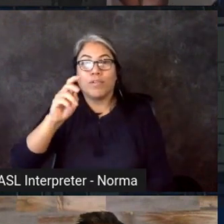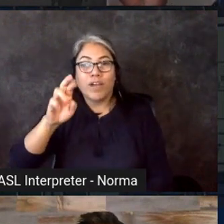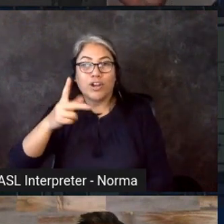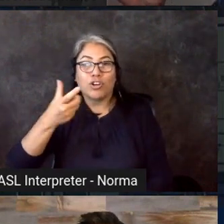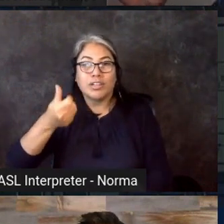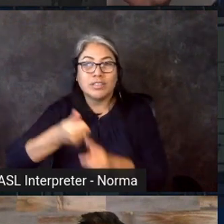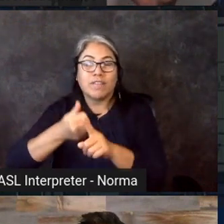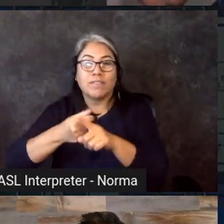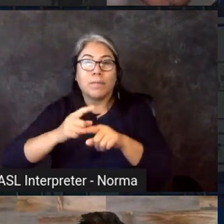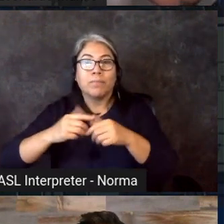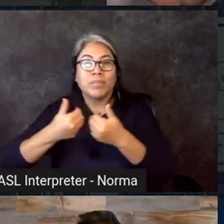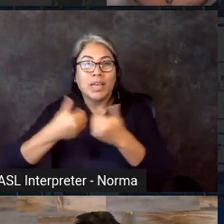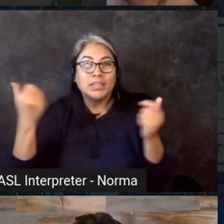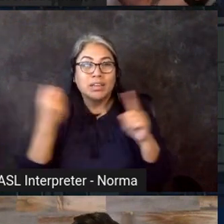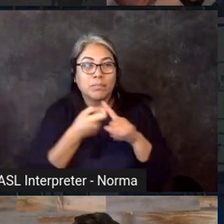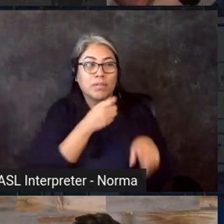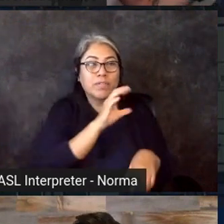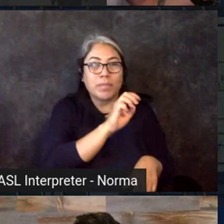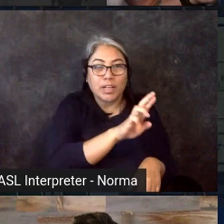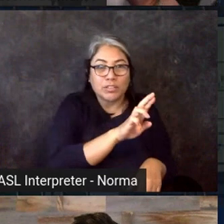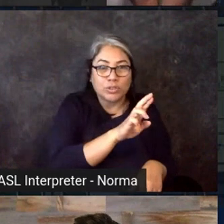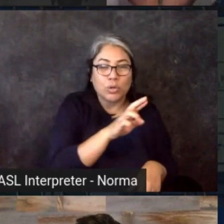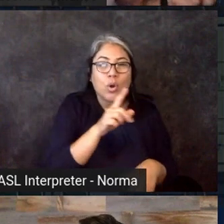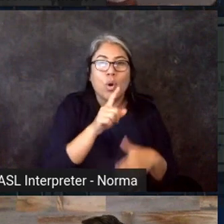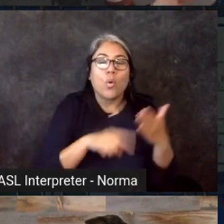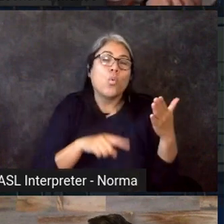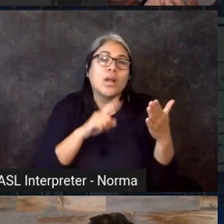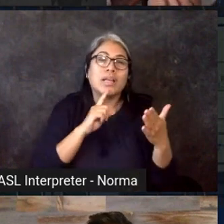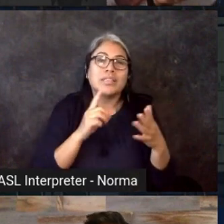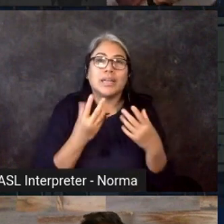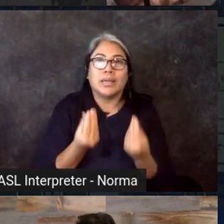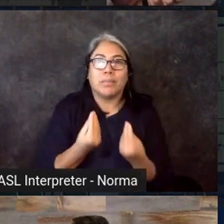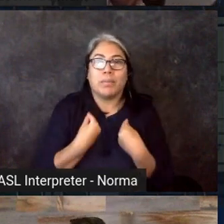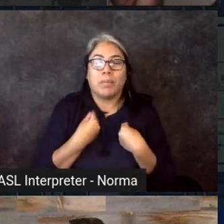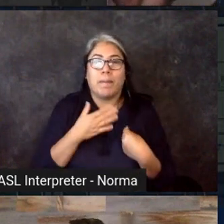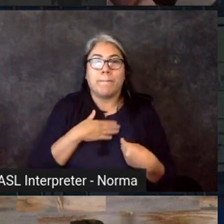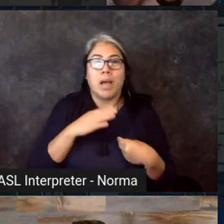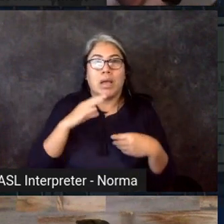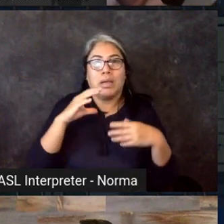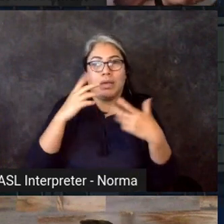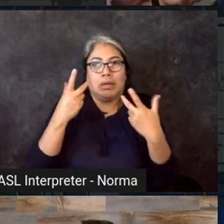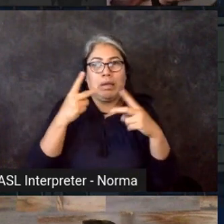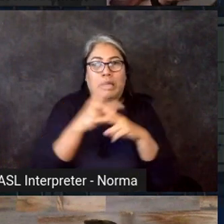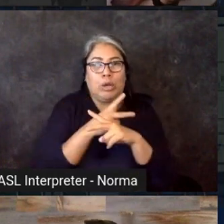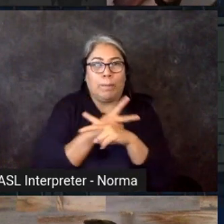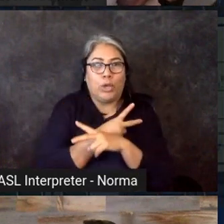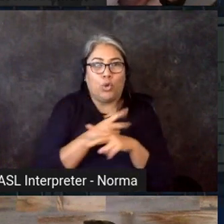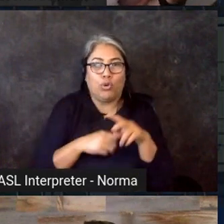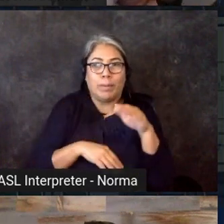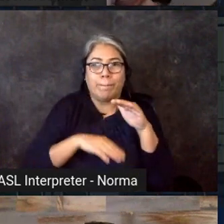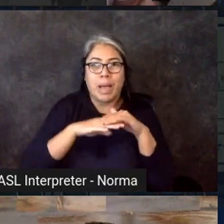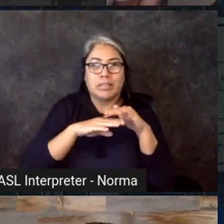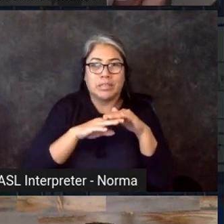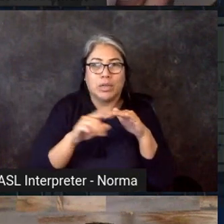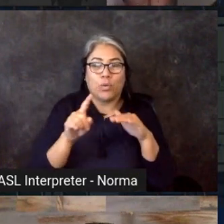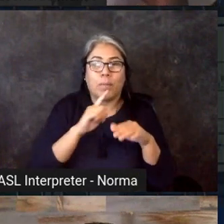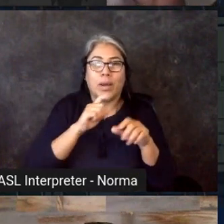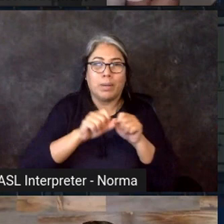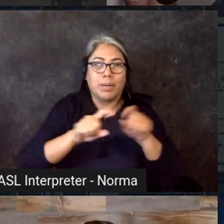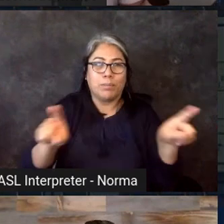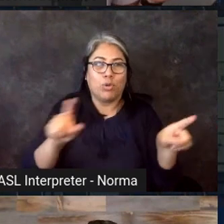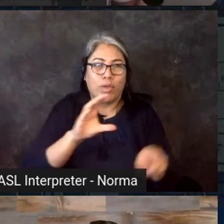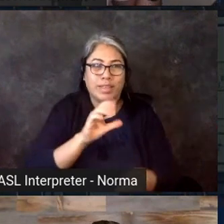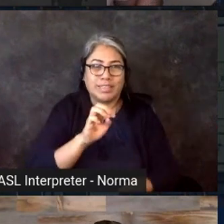right? Is what is going to be giving me my compute capacity? Where am I going to be deploying this cluster? And it